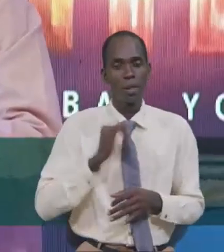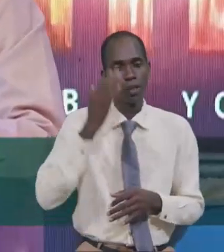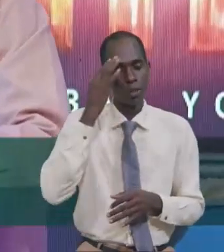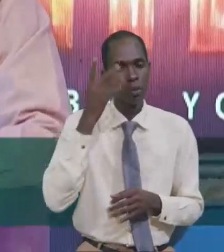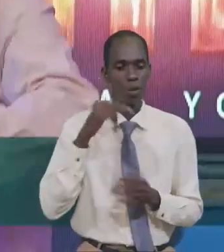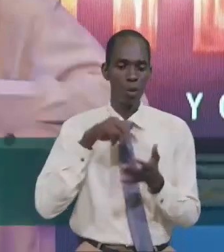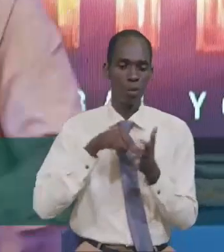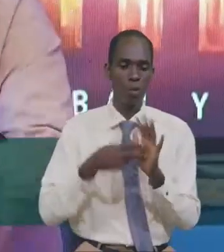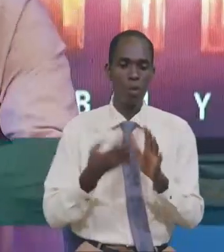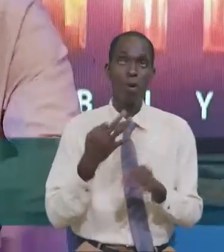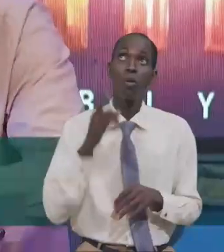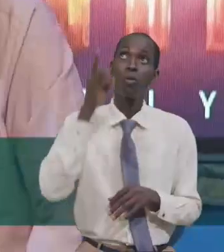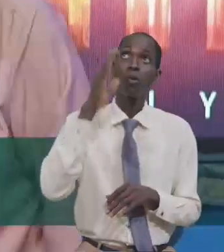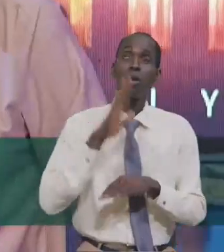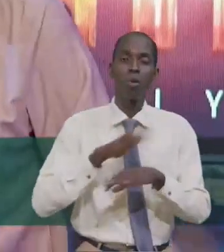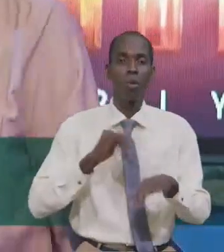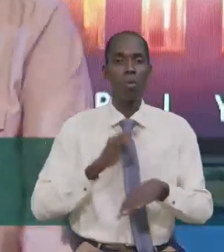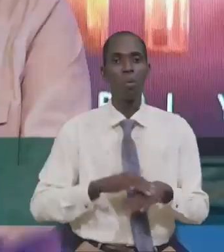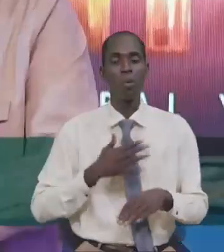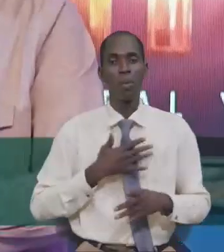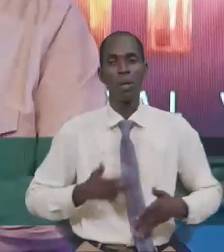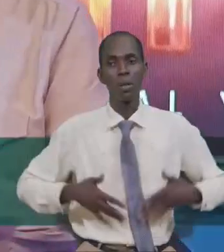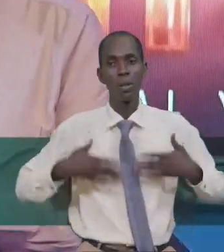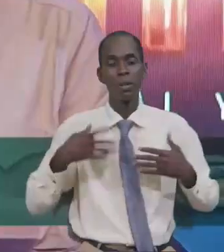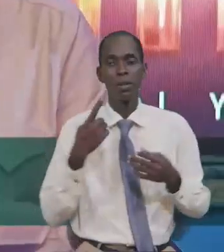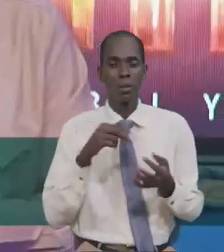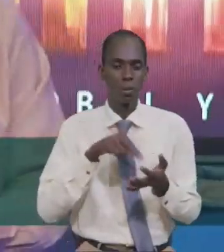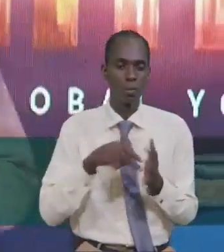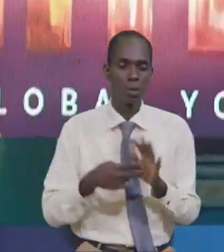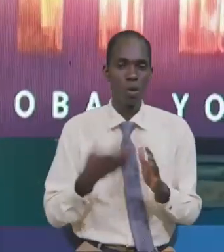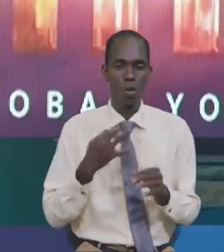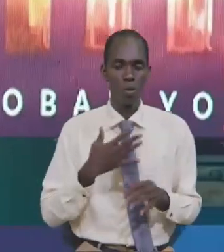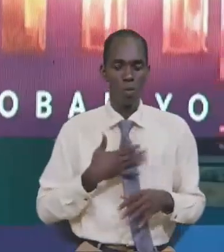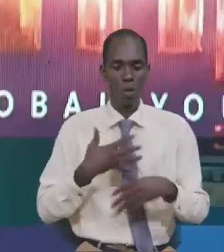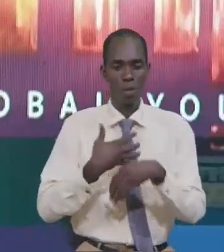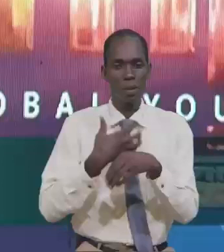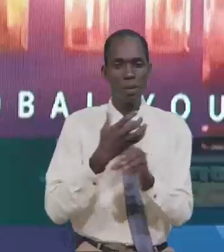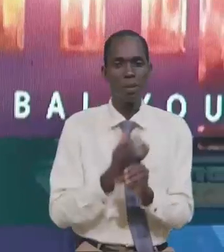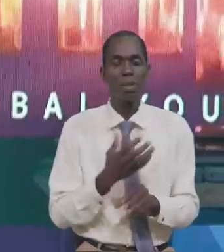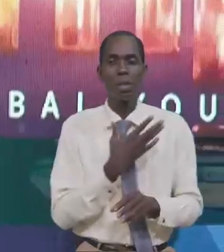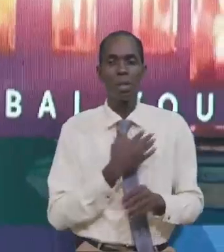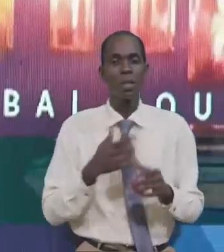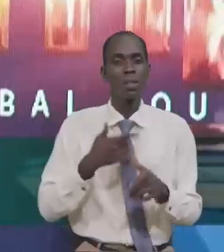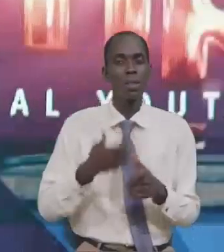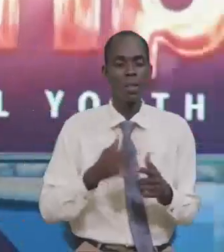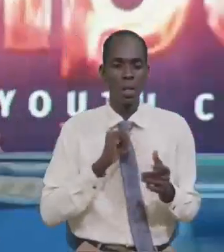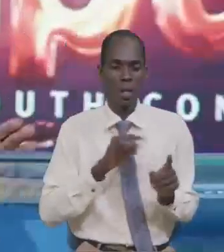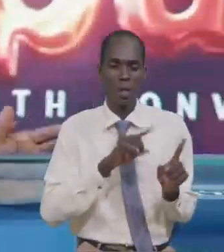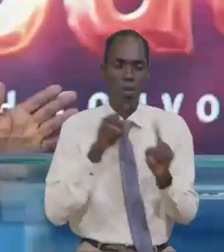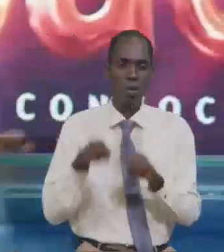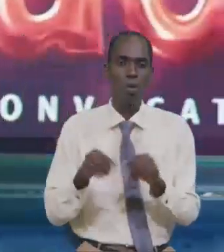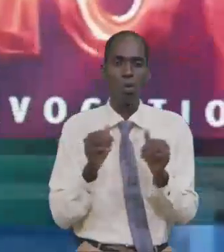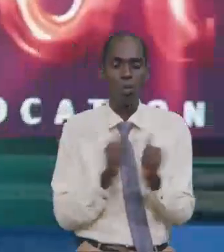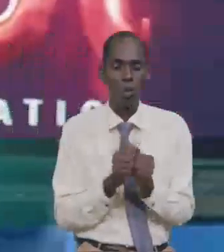come with passion for an upward movement. Number five is the process